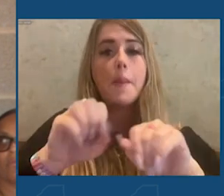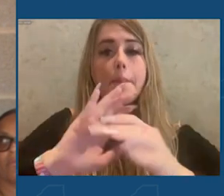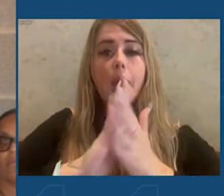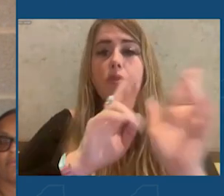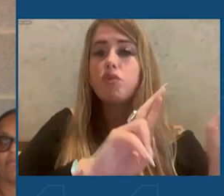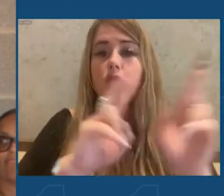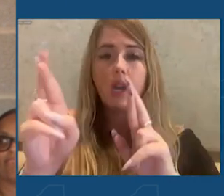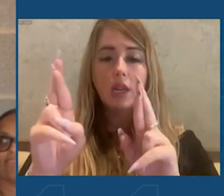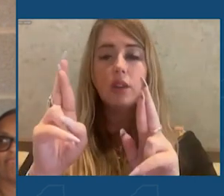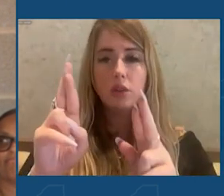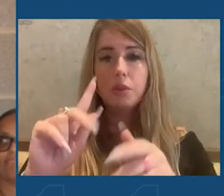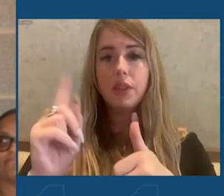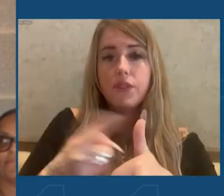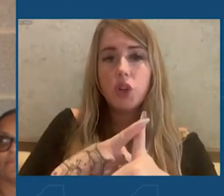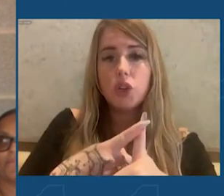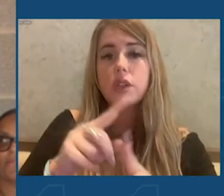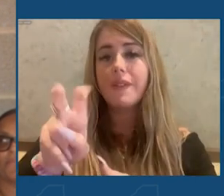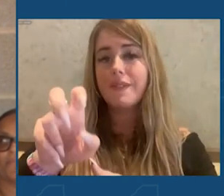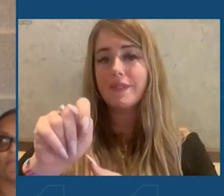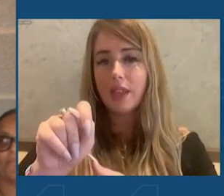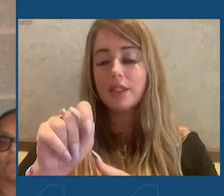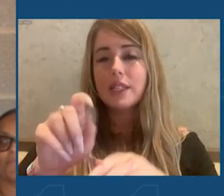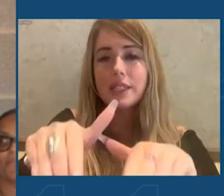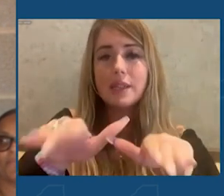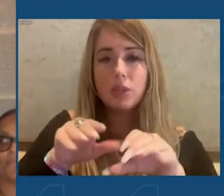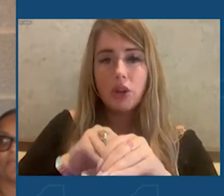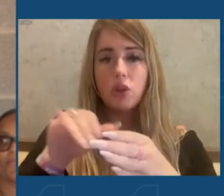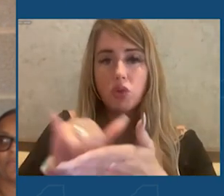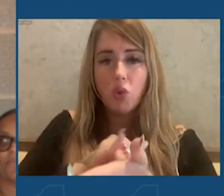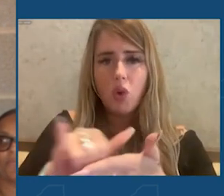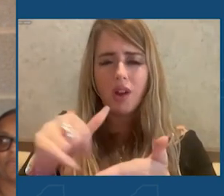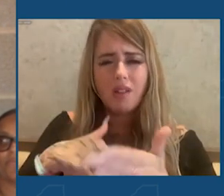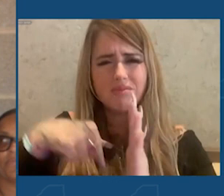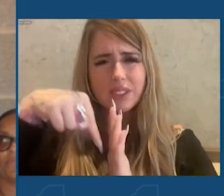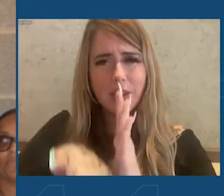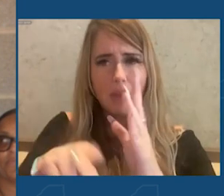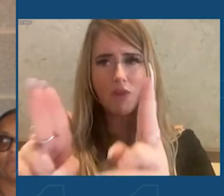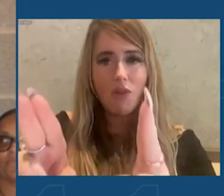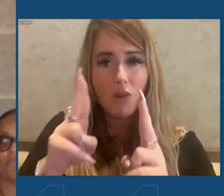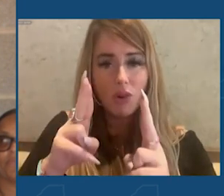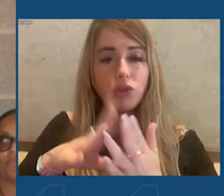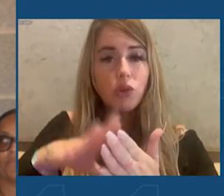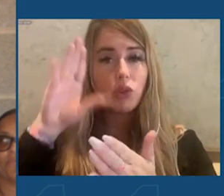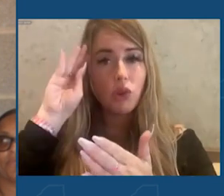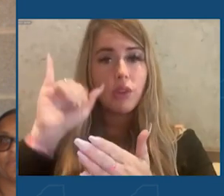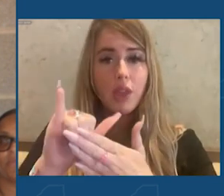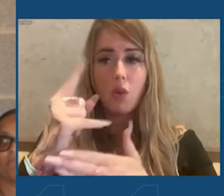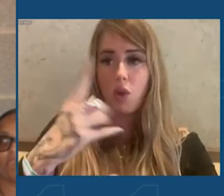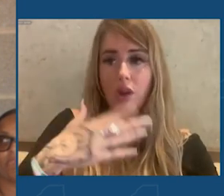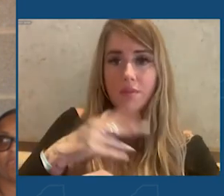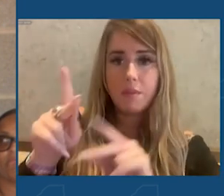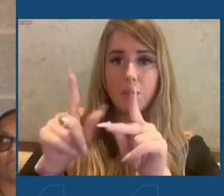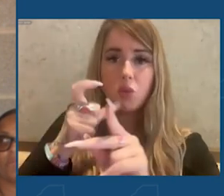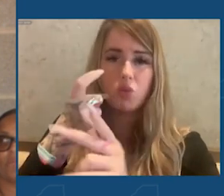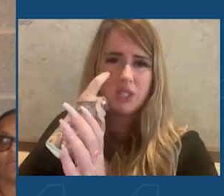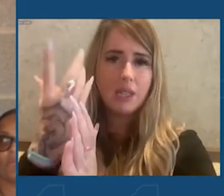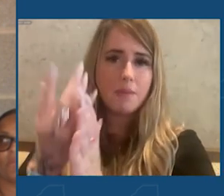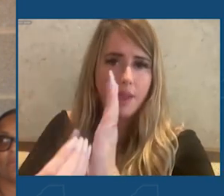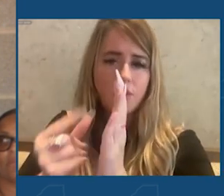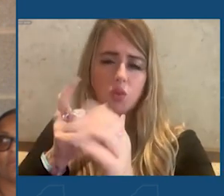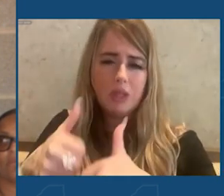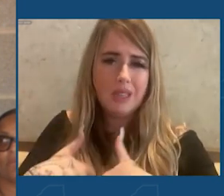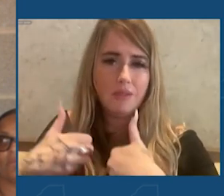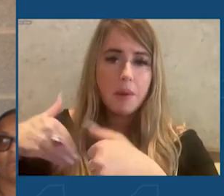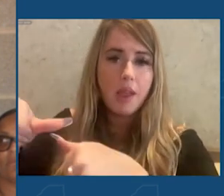Veterans Cemetery. I was deeply honored to learn one of my constituents, who recently passed, was the first